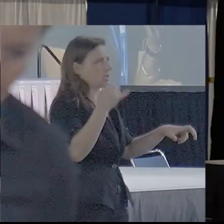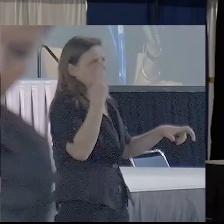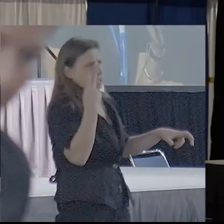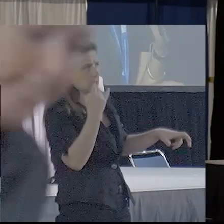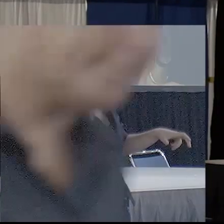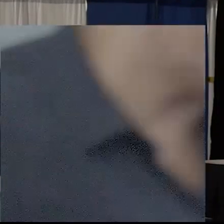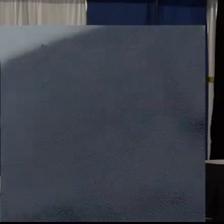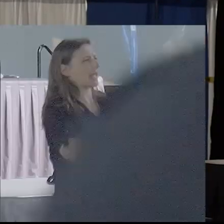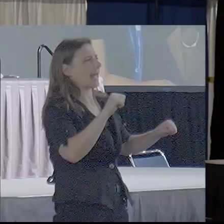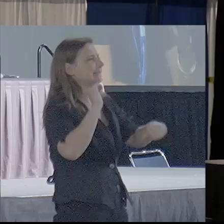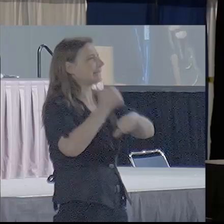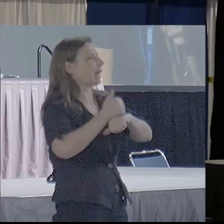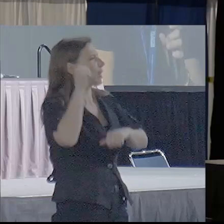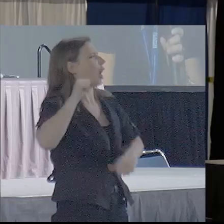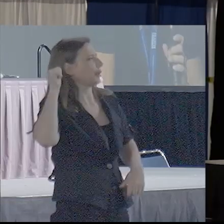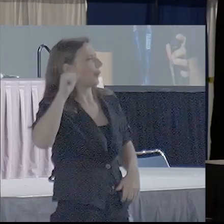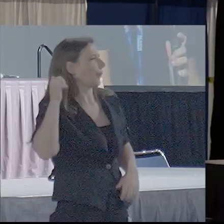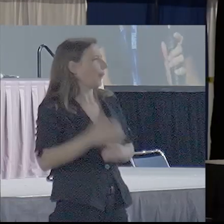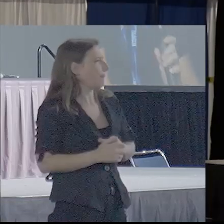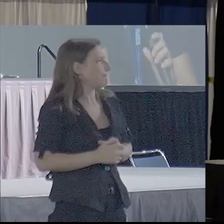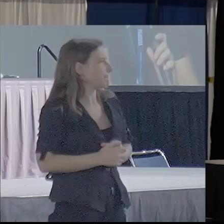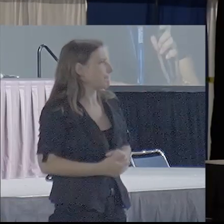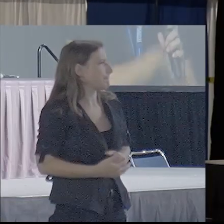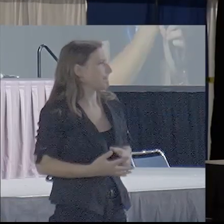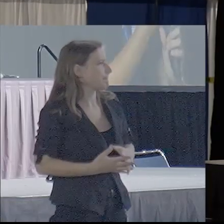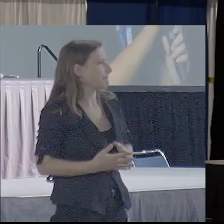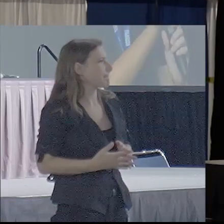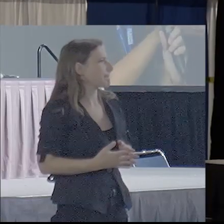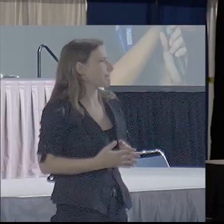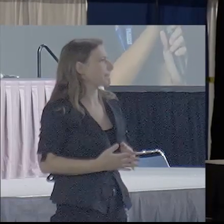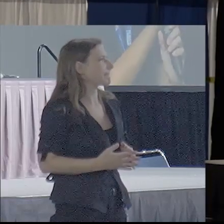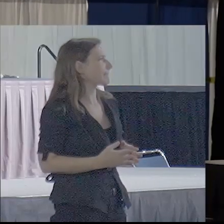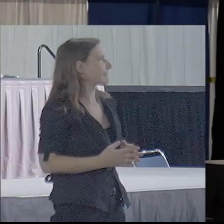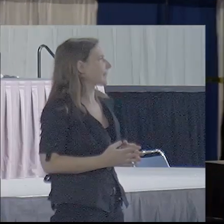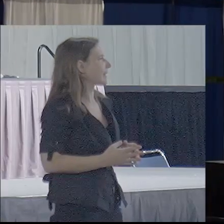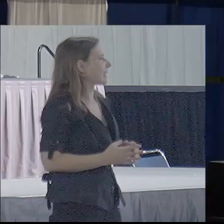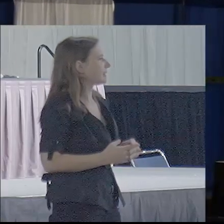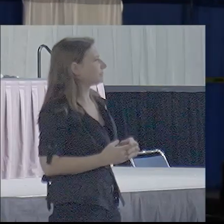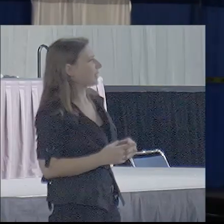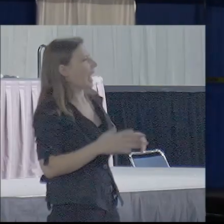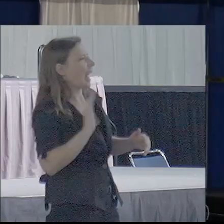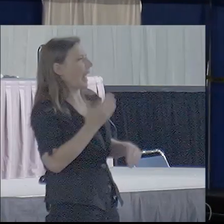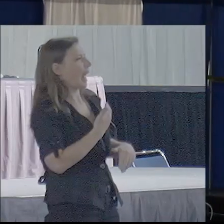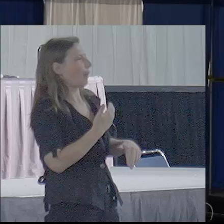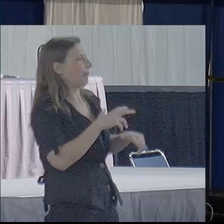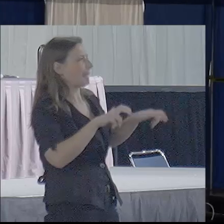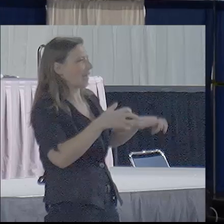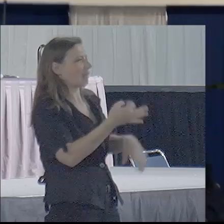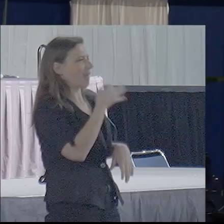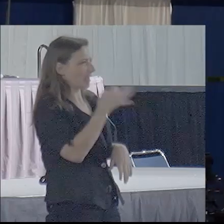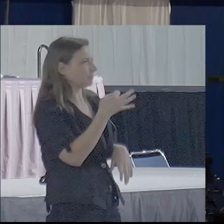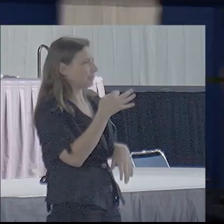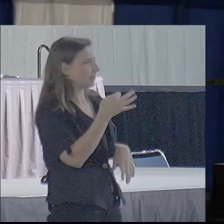that audio and recording sorted. So the next best is our guys here as our panelists and experts have all